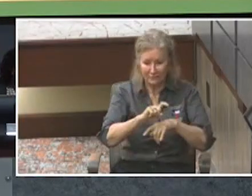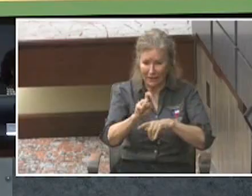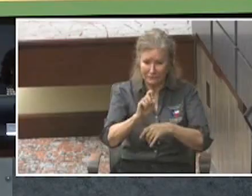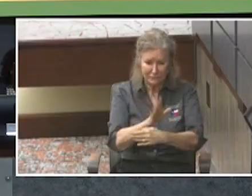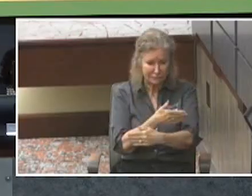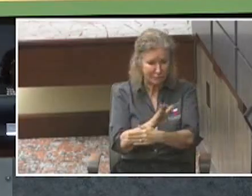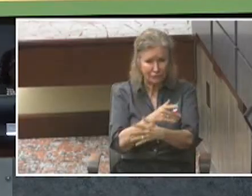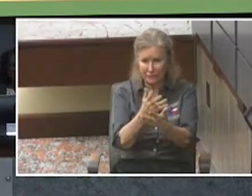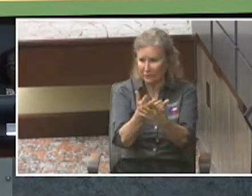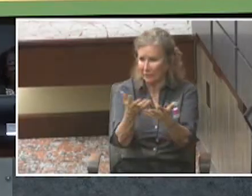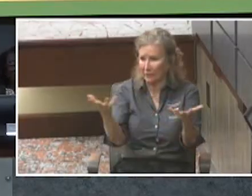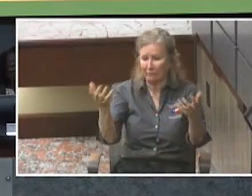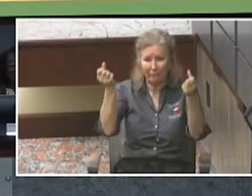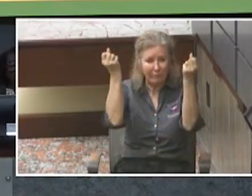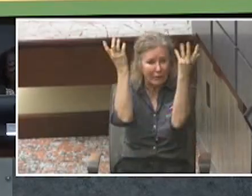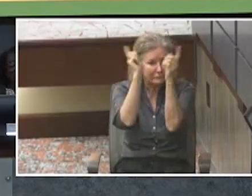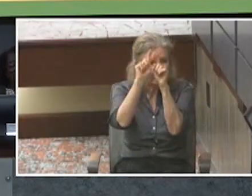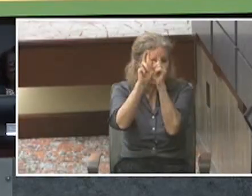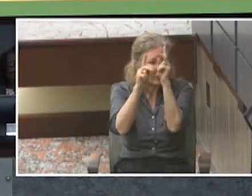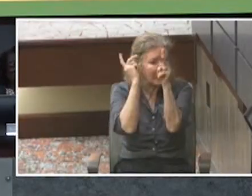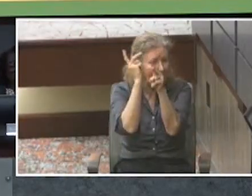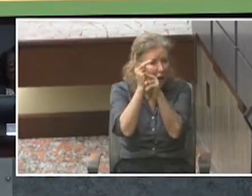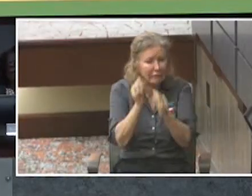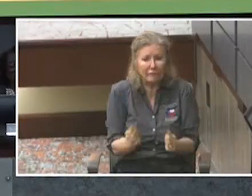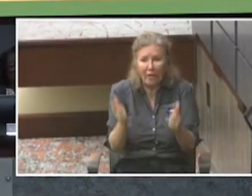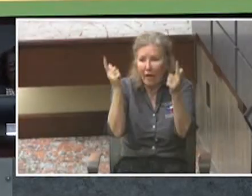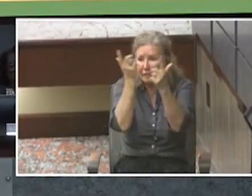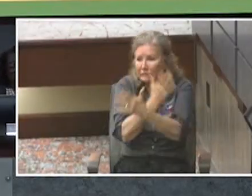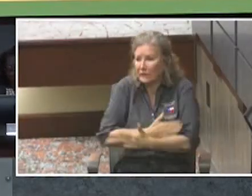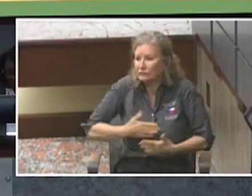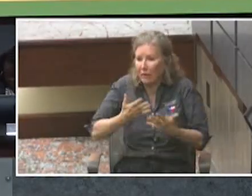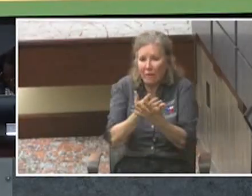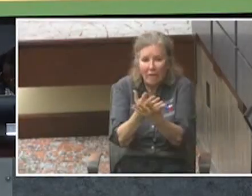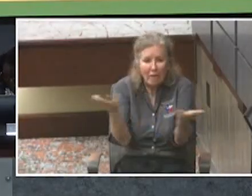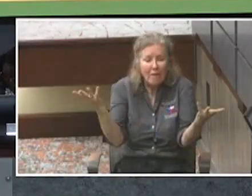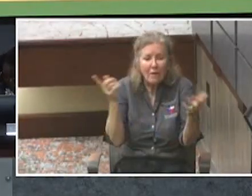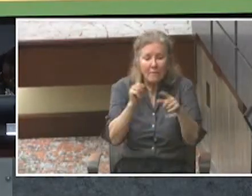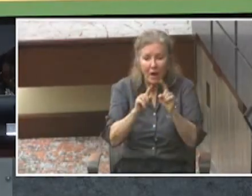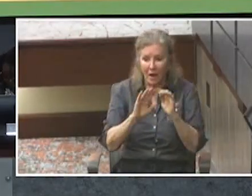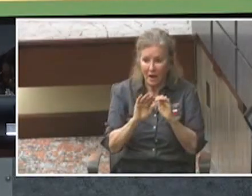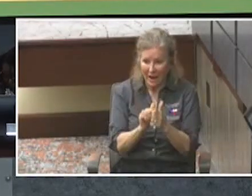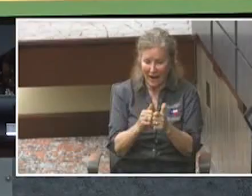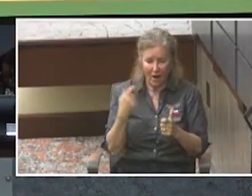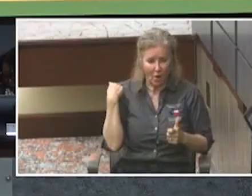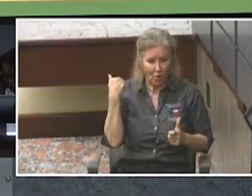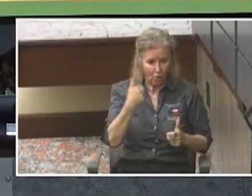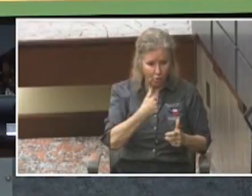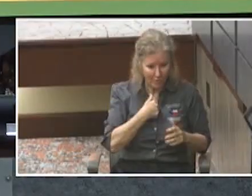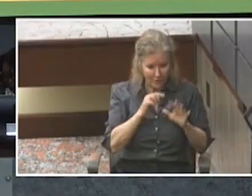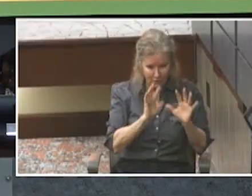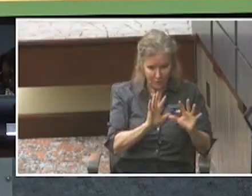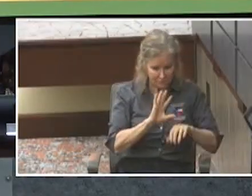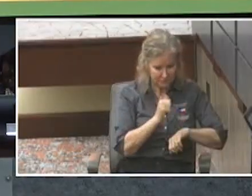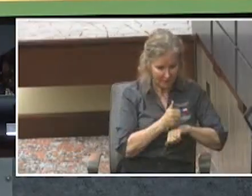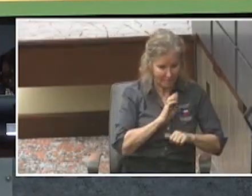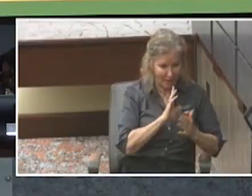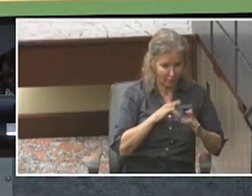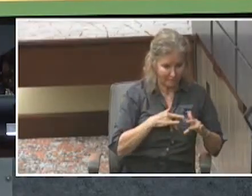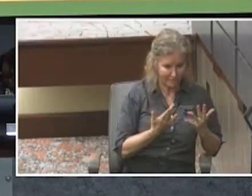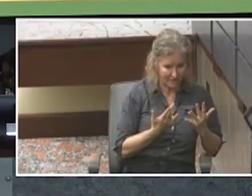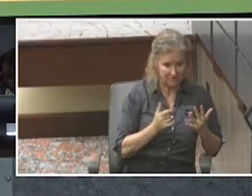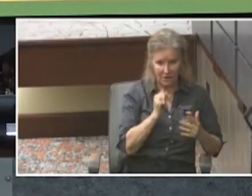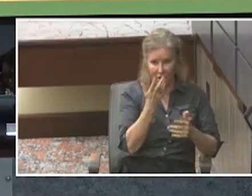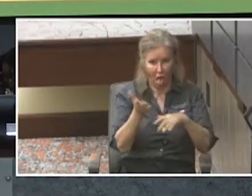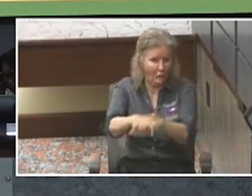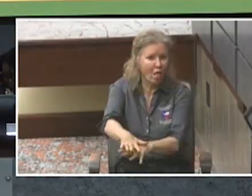incredible ecosystem of live entertainment, but looking at how do we leverage Foster Pavilion so we can all work together. The second